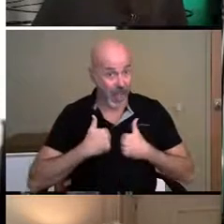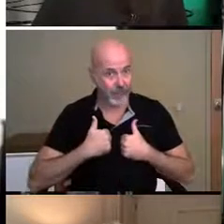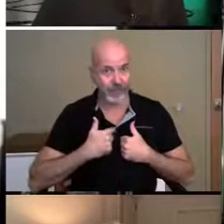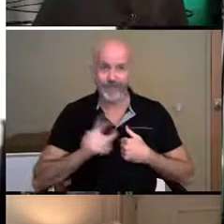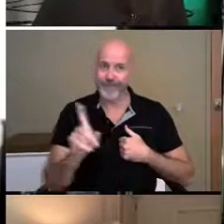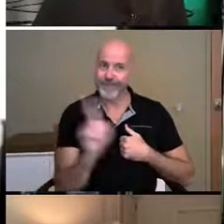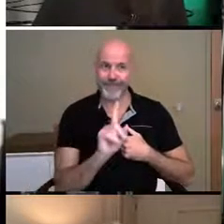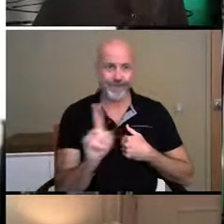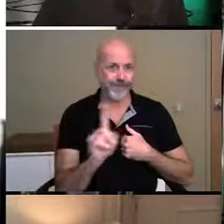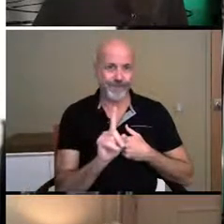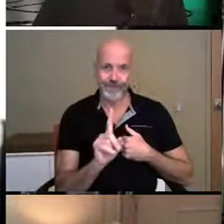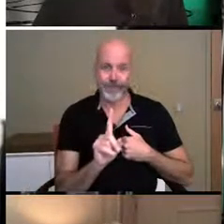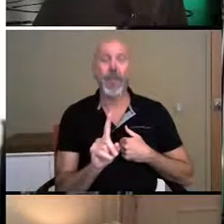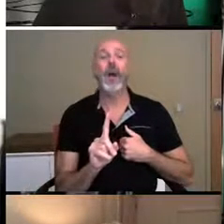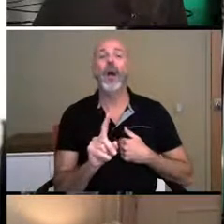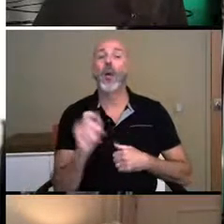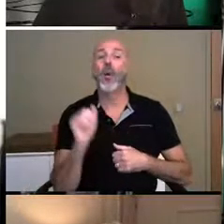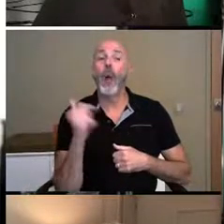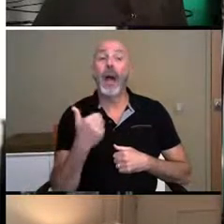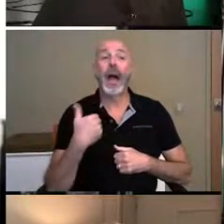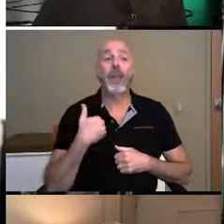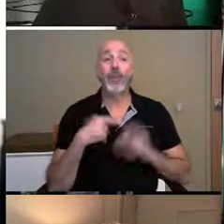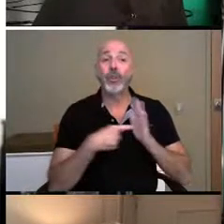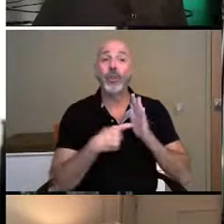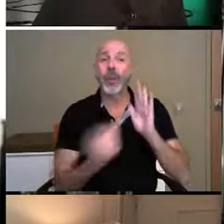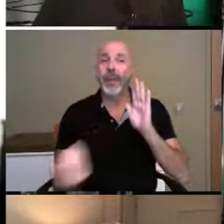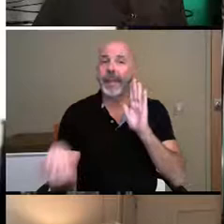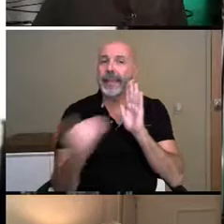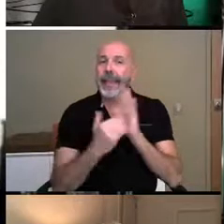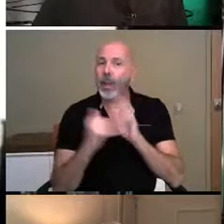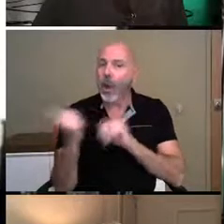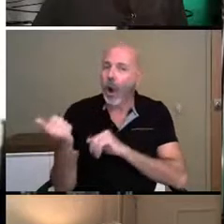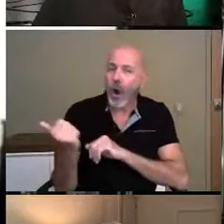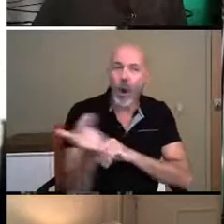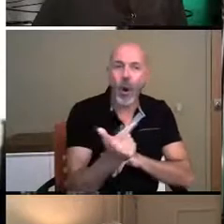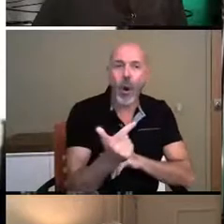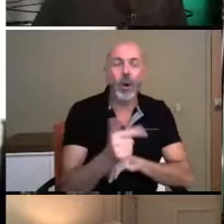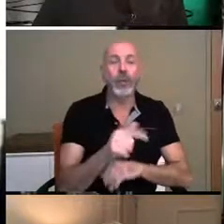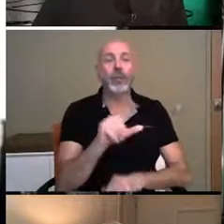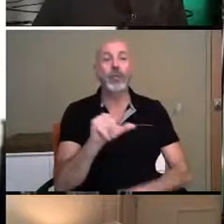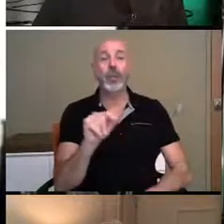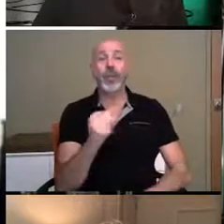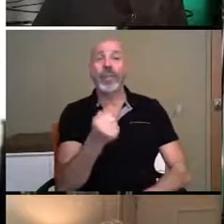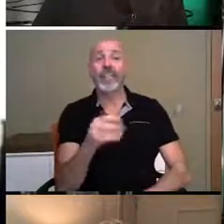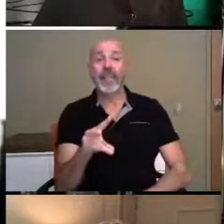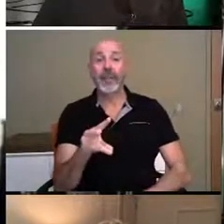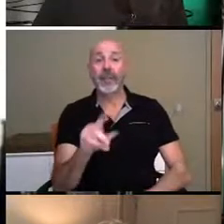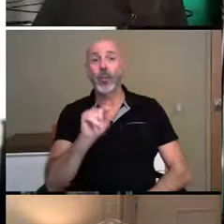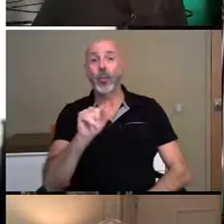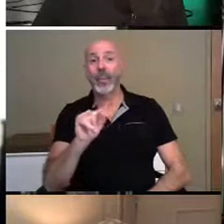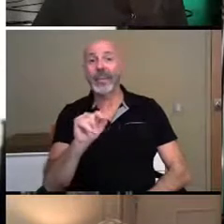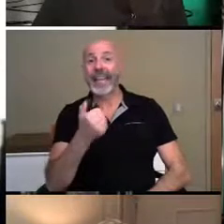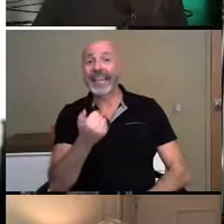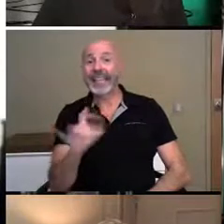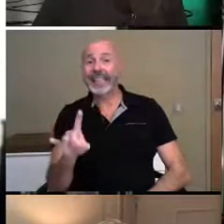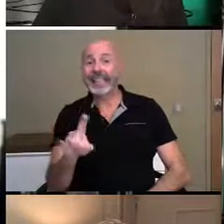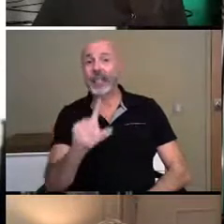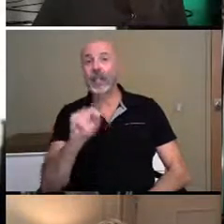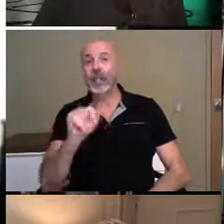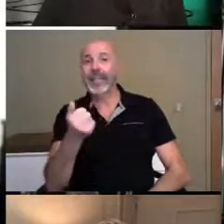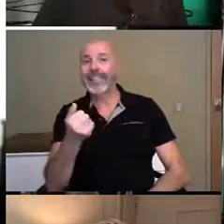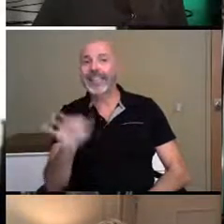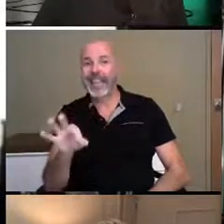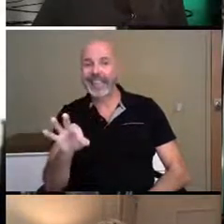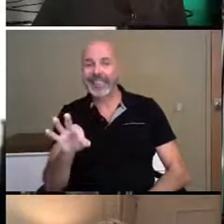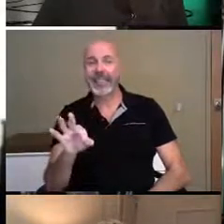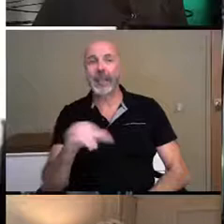TV will be rebroadcasting in their entirety the 2017, 2018, and 2019